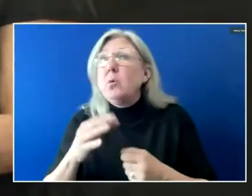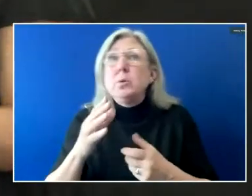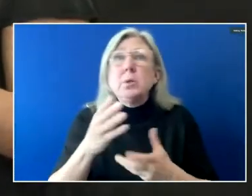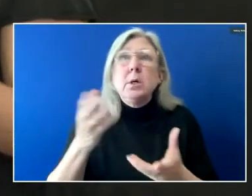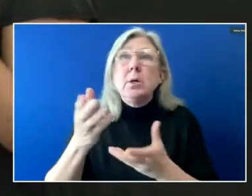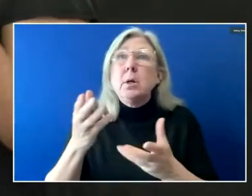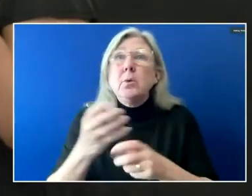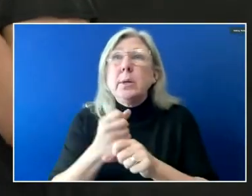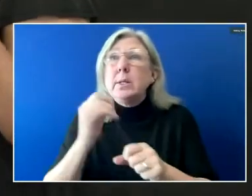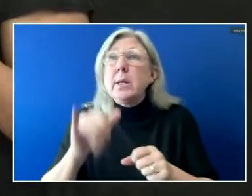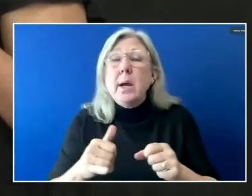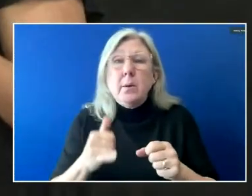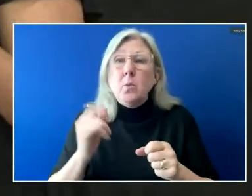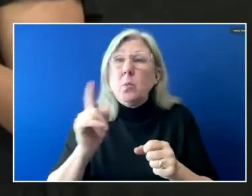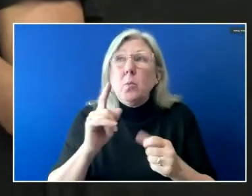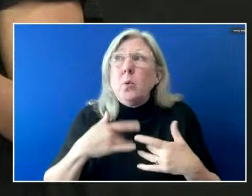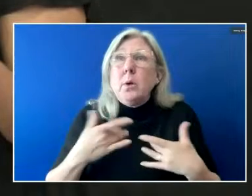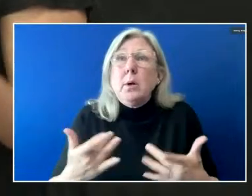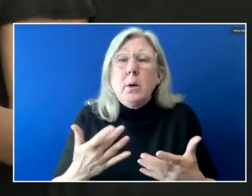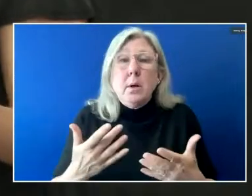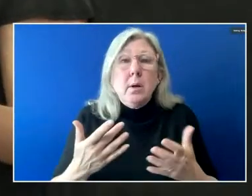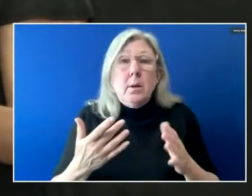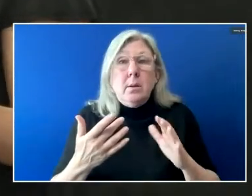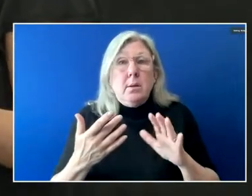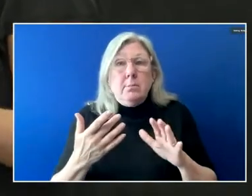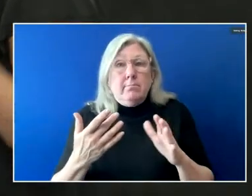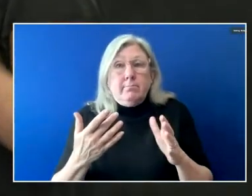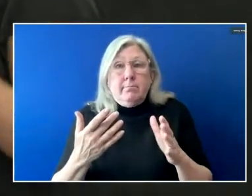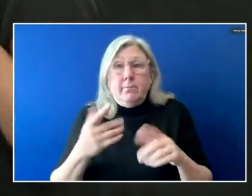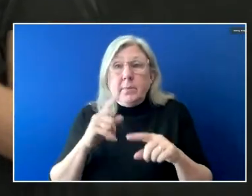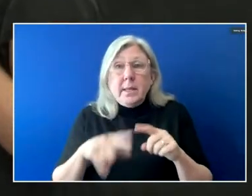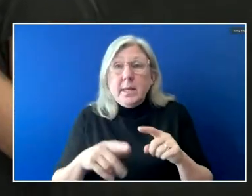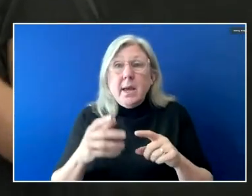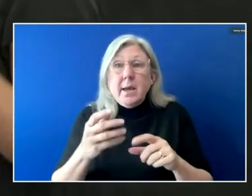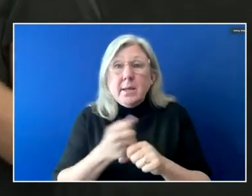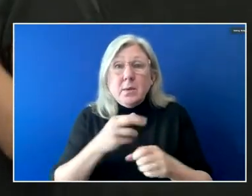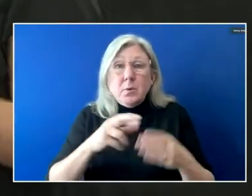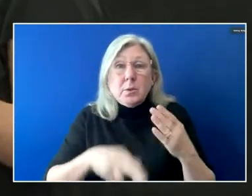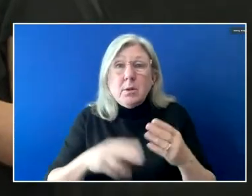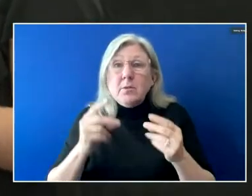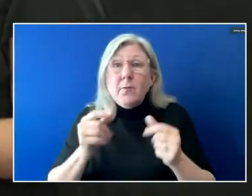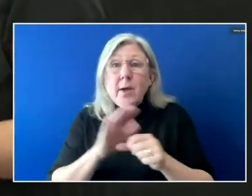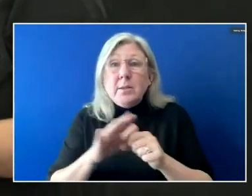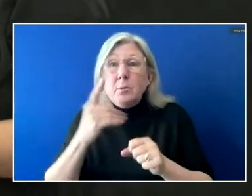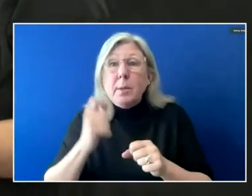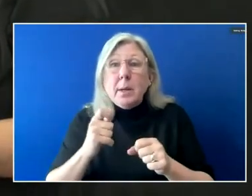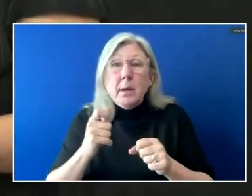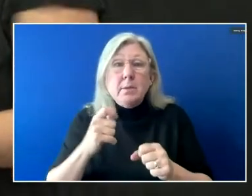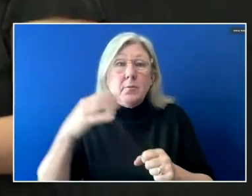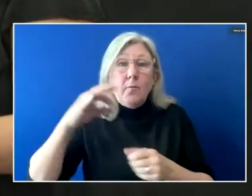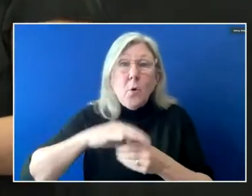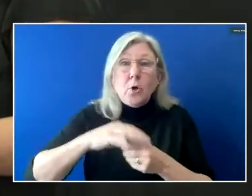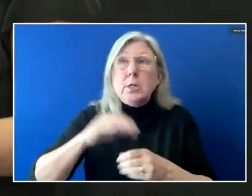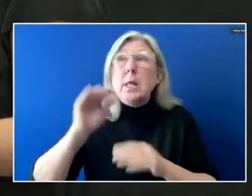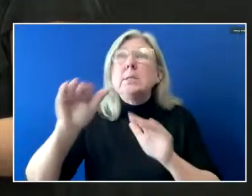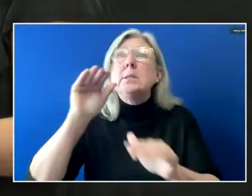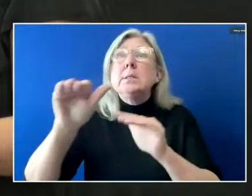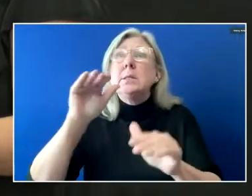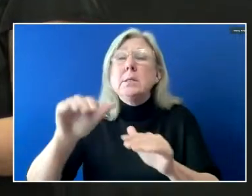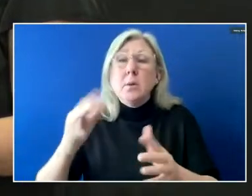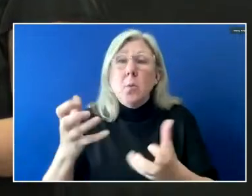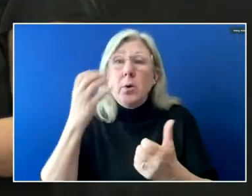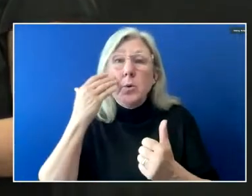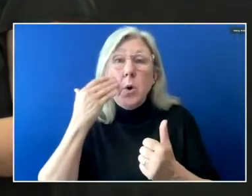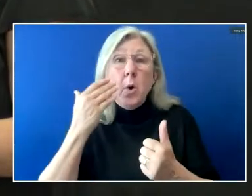that we can't even get those results fast enough because voters are chomping at the bit to know um rank Choice voting means